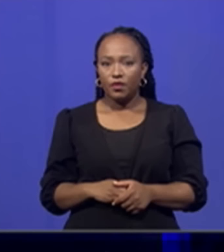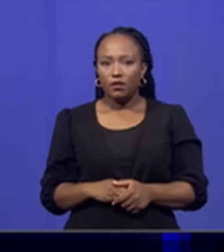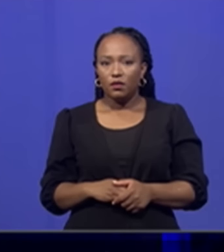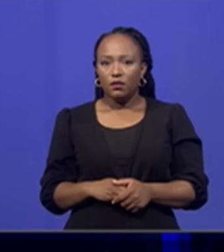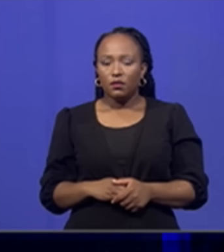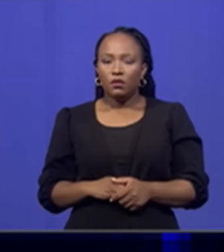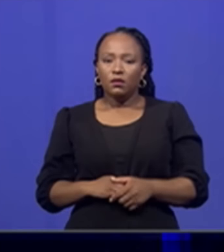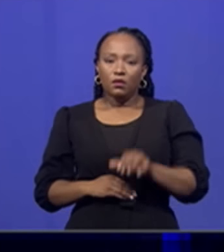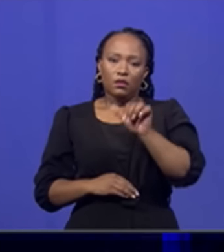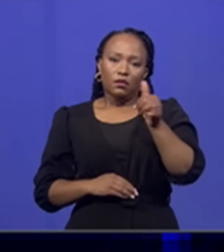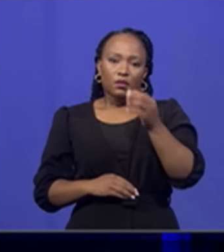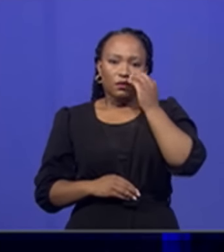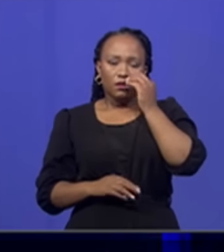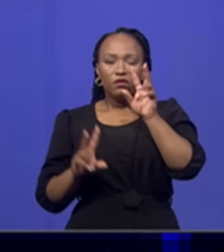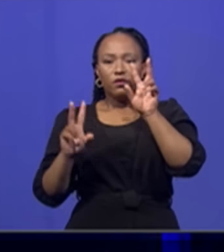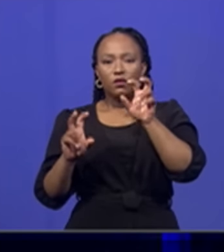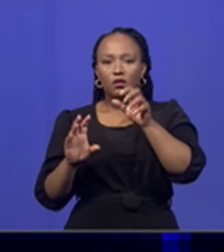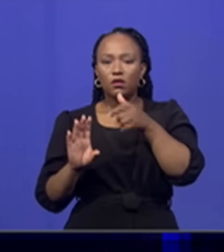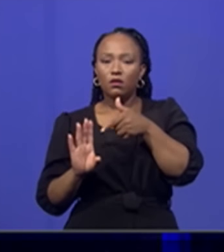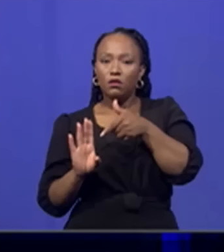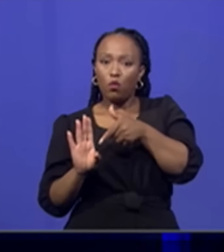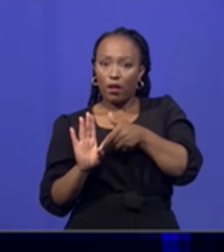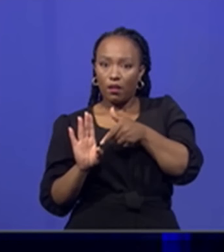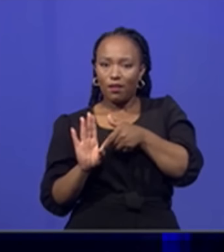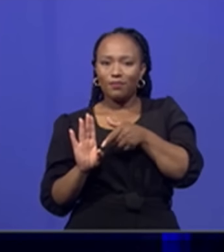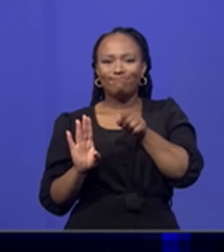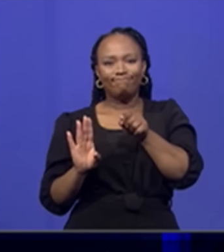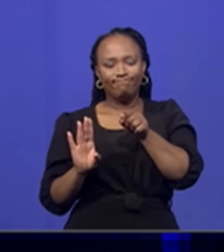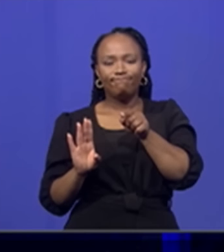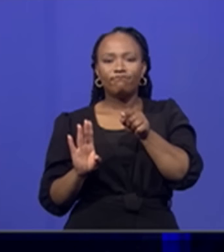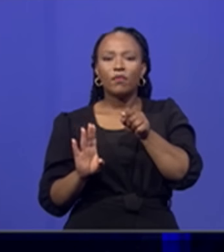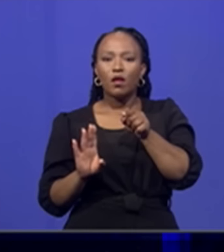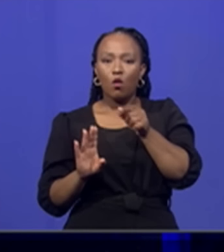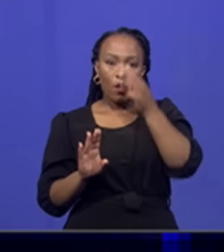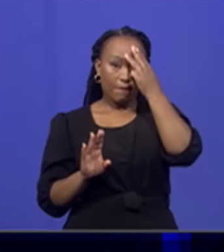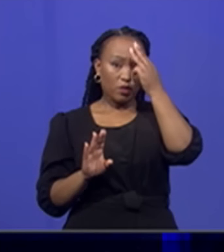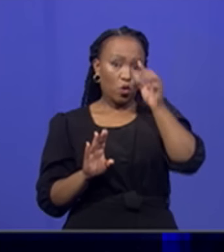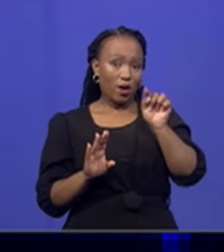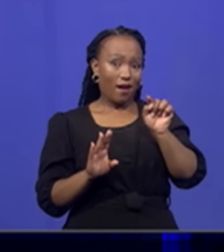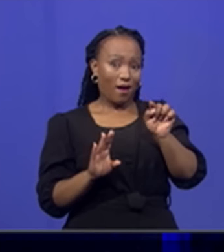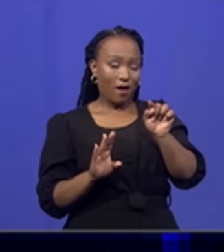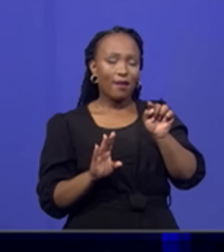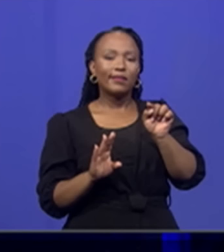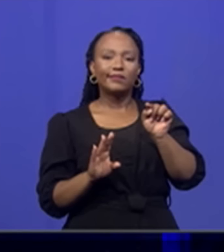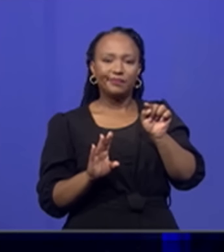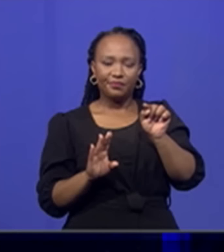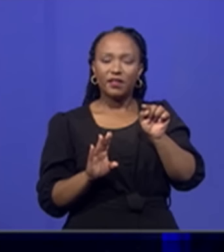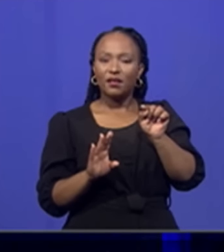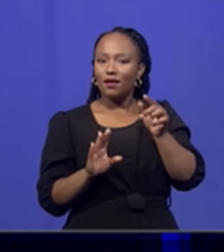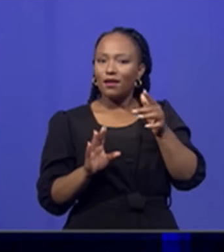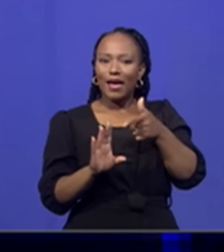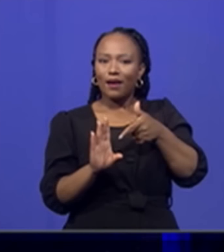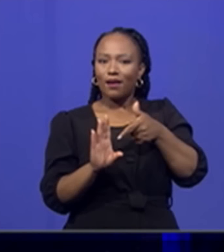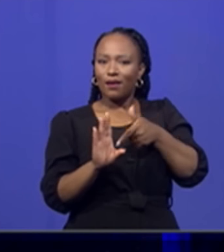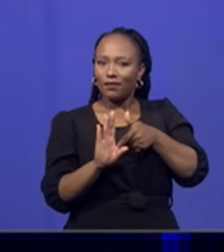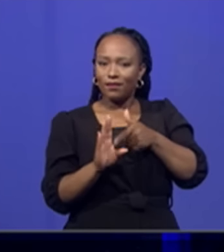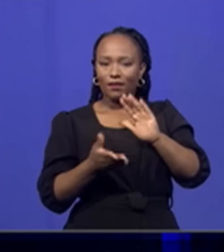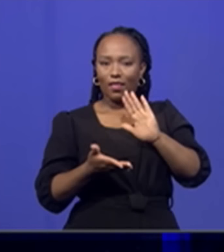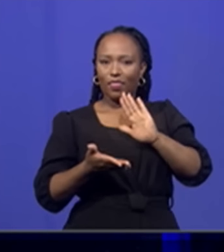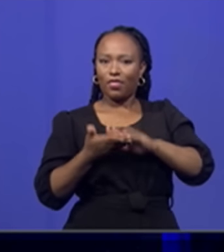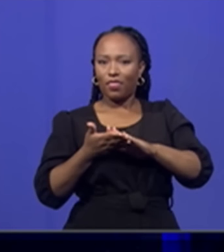Tse ding tsa digaraje tsa mafura kwano Gauteng di hloka mafura mo Pretoria ho nang le bakganni ba ileng ba khusetswa morao. Digaraje di bile le kgatello